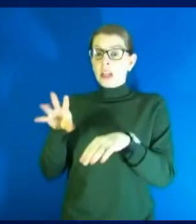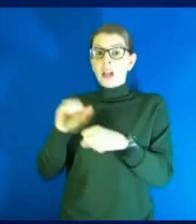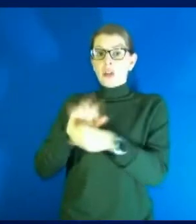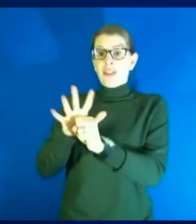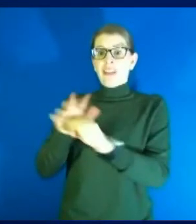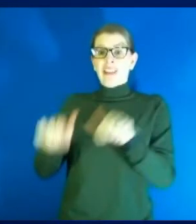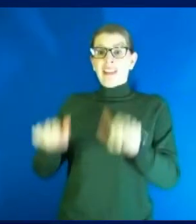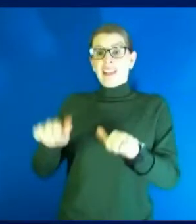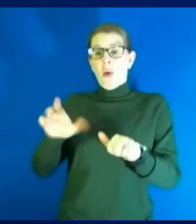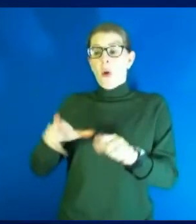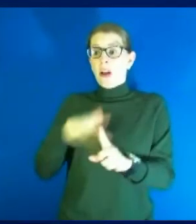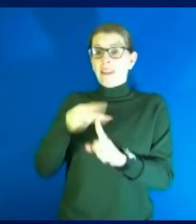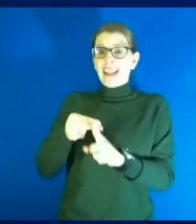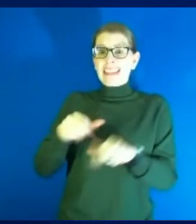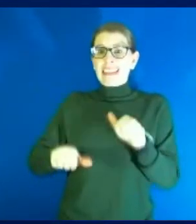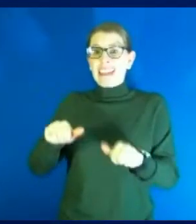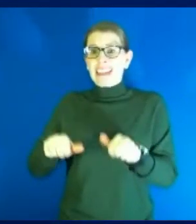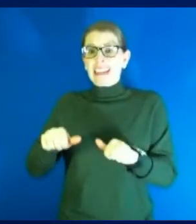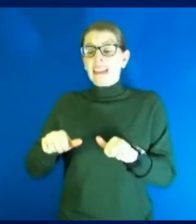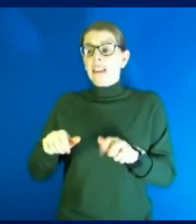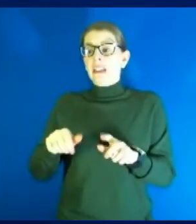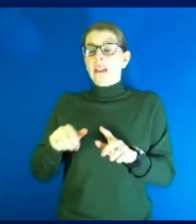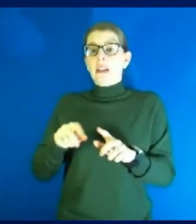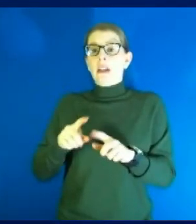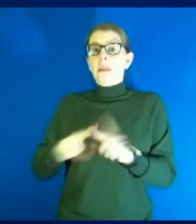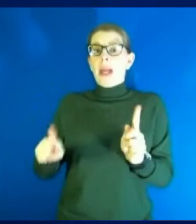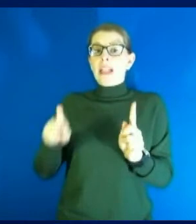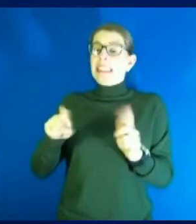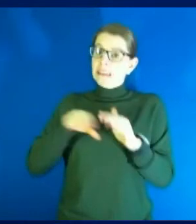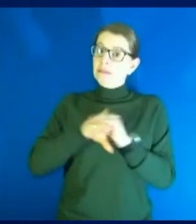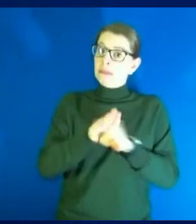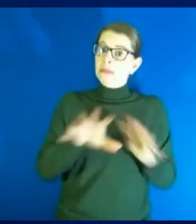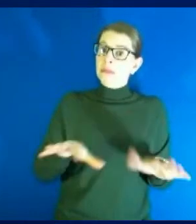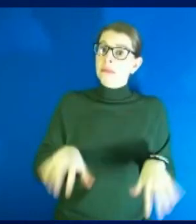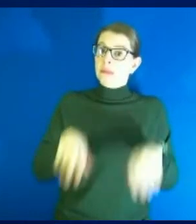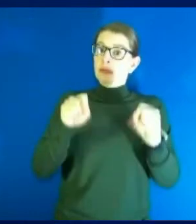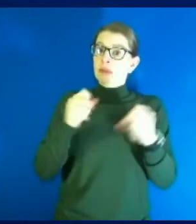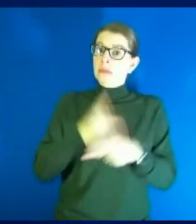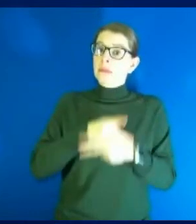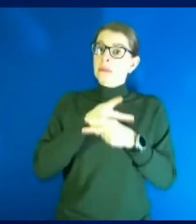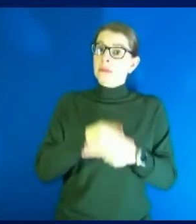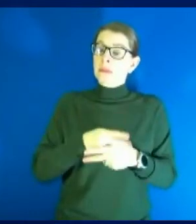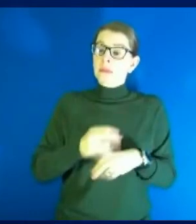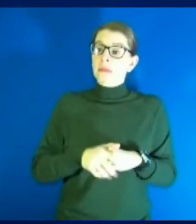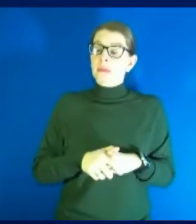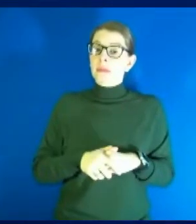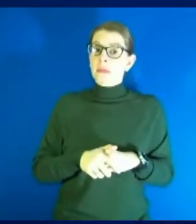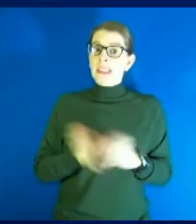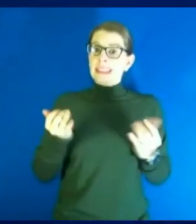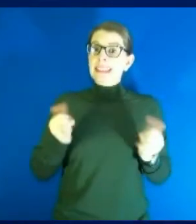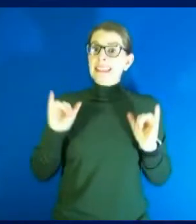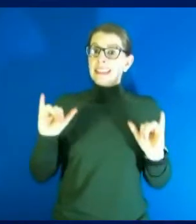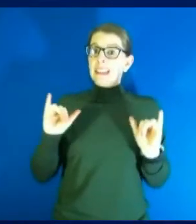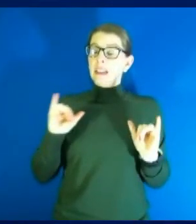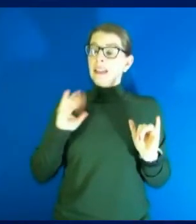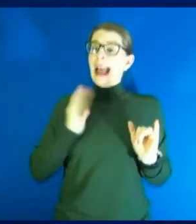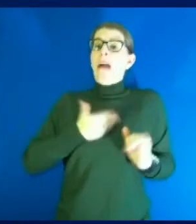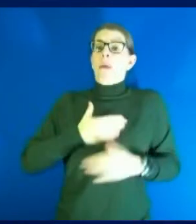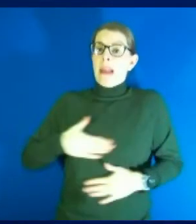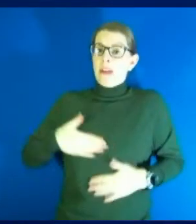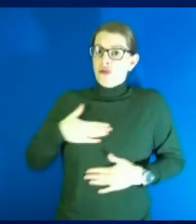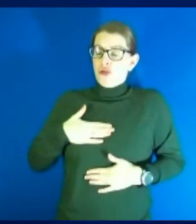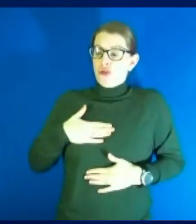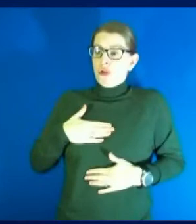or a vaccine doubter, but nonetheless you are needing to come and seek our care, it's still our pleasure. We want to serve